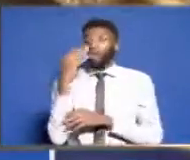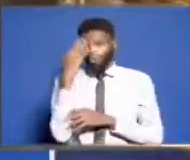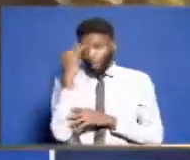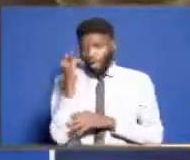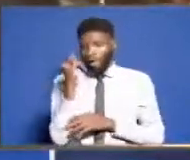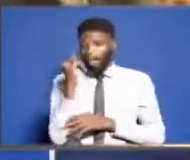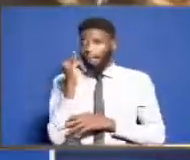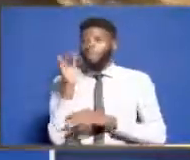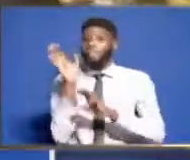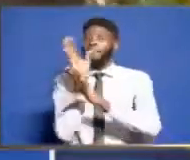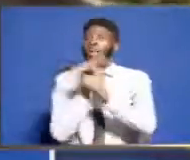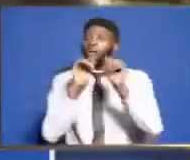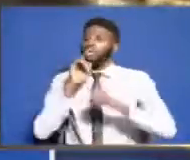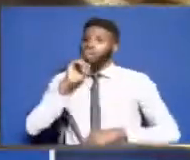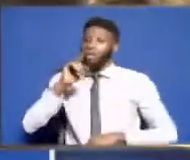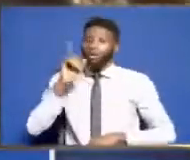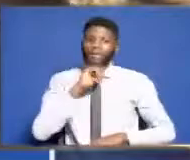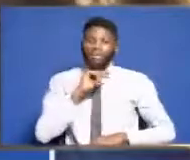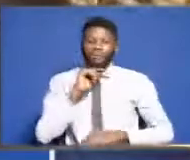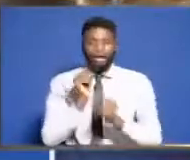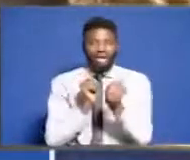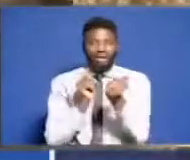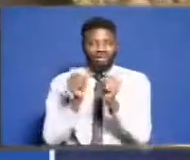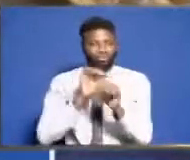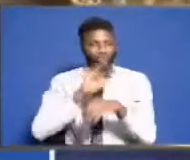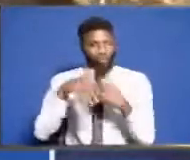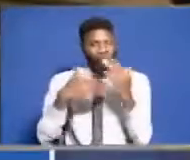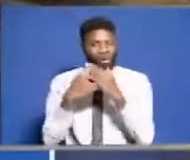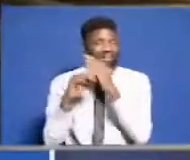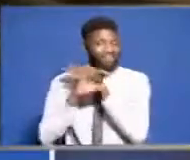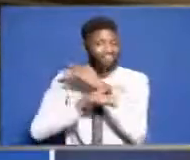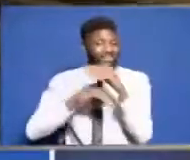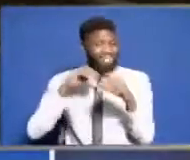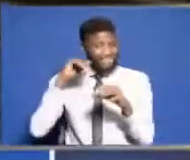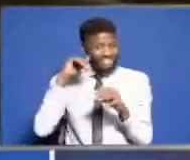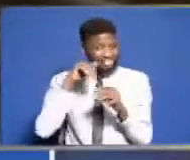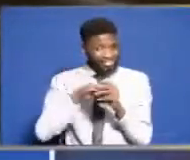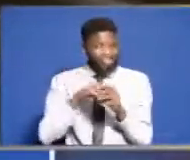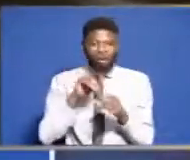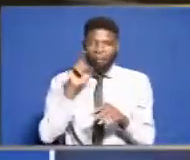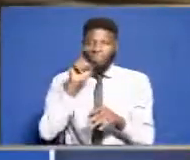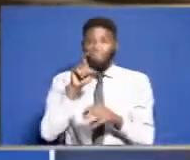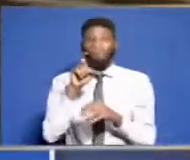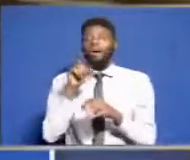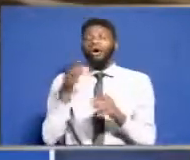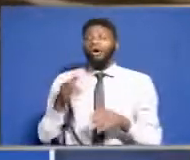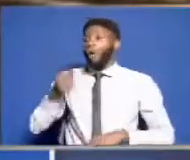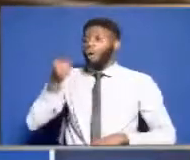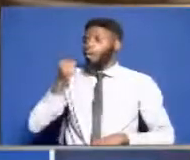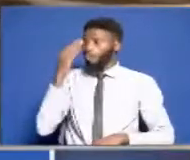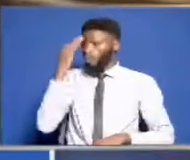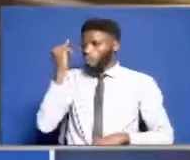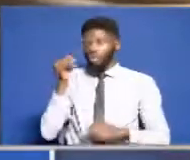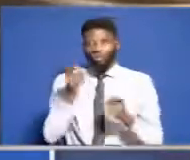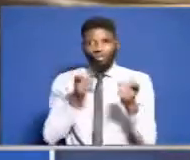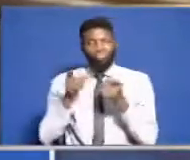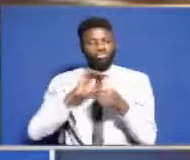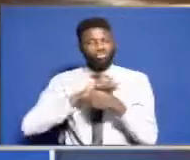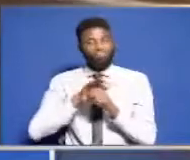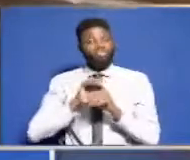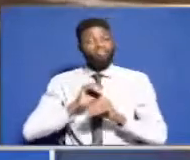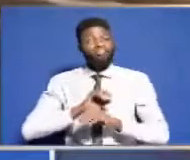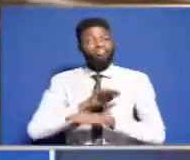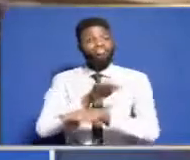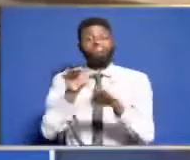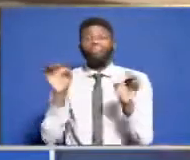by President Uhuru Kenyatta that all sporting events in the country as part of the measures set to curb the spread of COVID-19 be